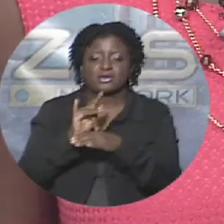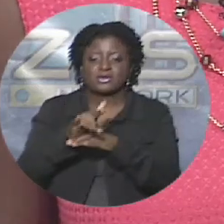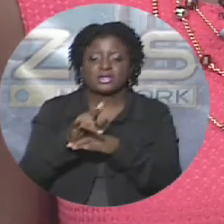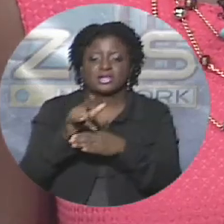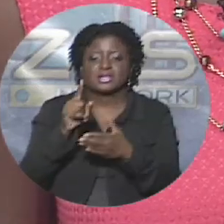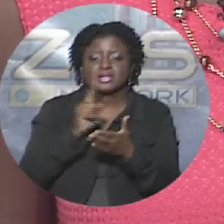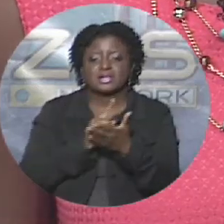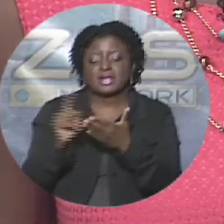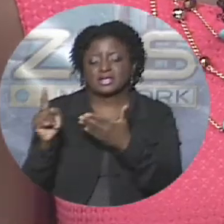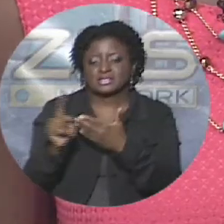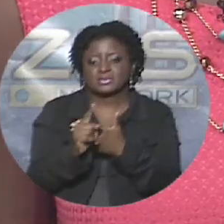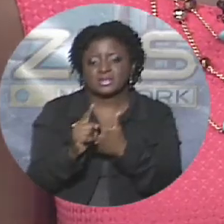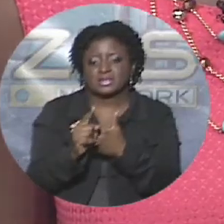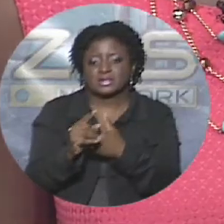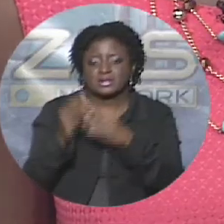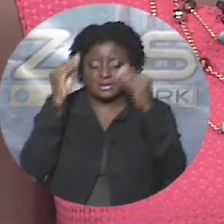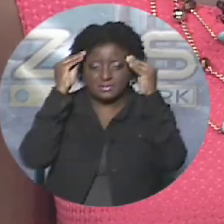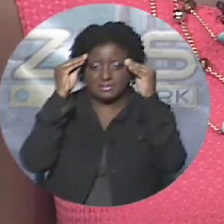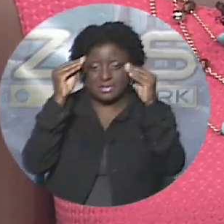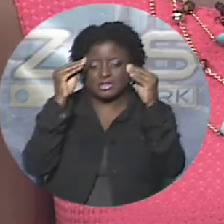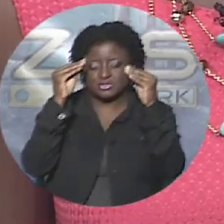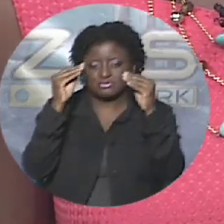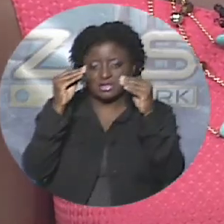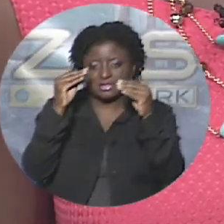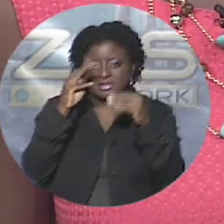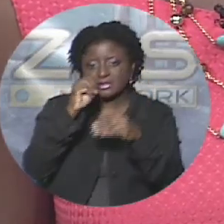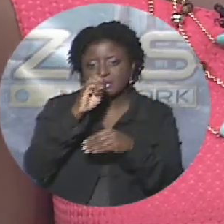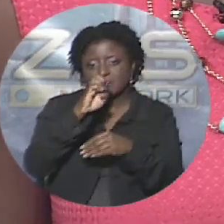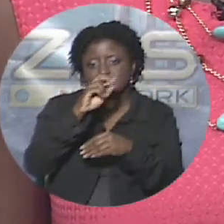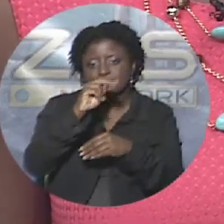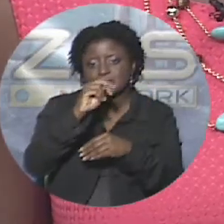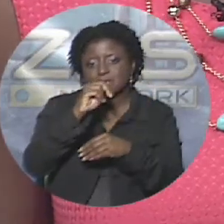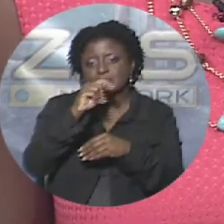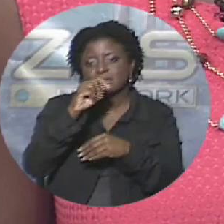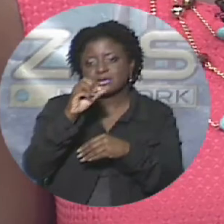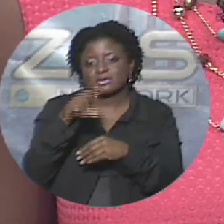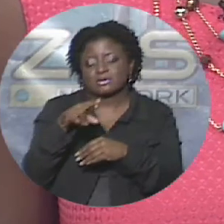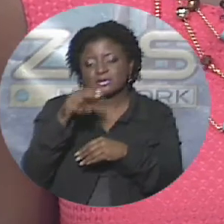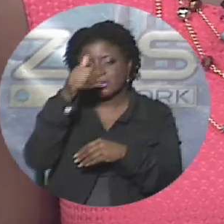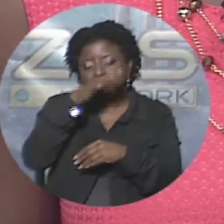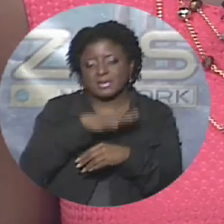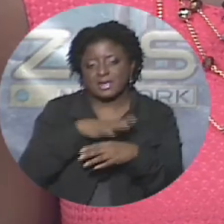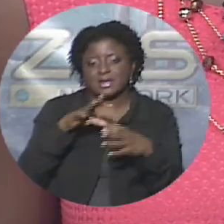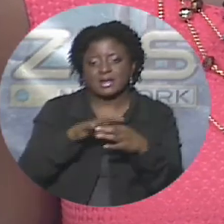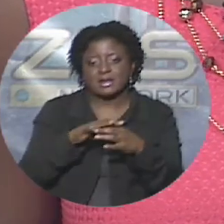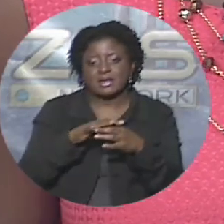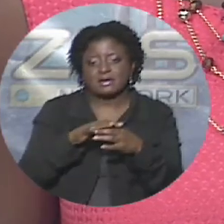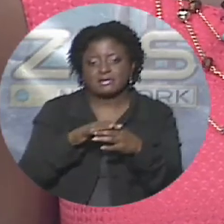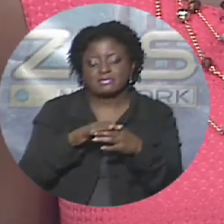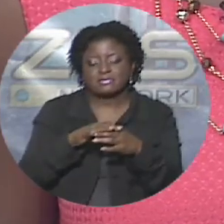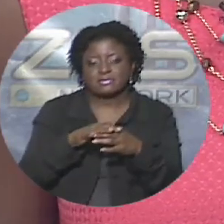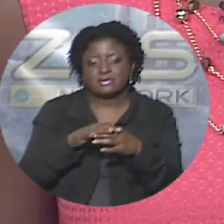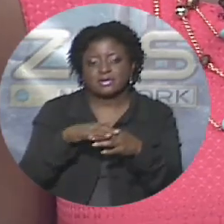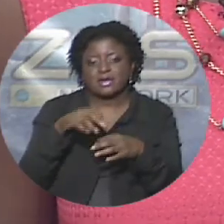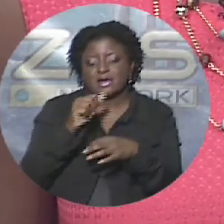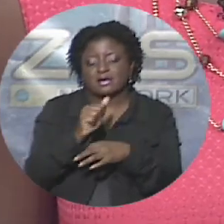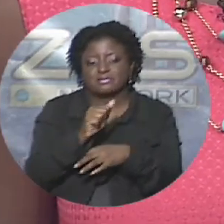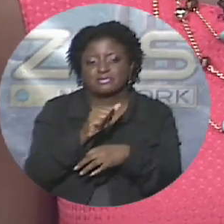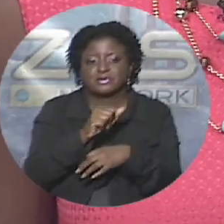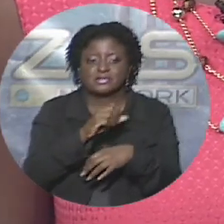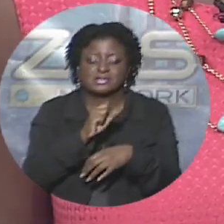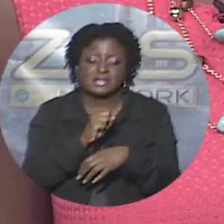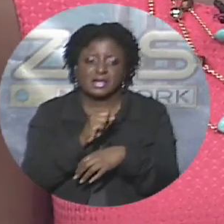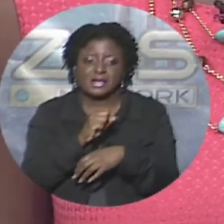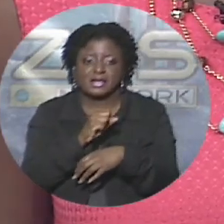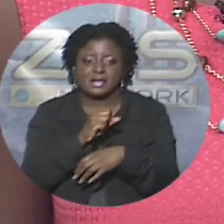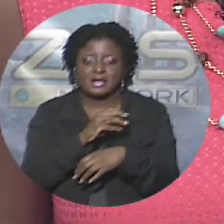Mentoring is something the men of the Alpha Phi Alpha fraternity have taken to heart. Today they held a session with males in the 4th through 6th grades of the